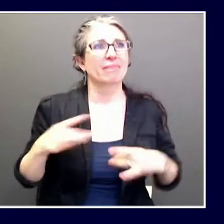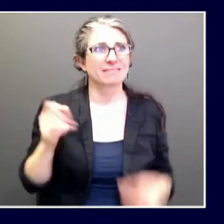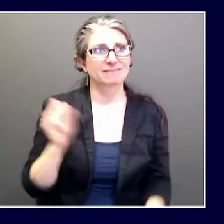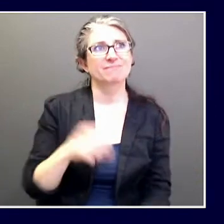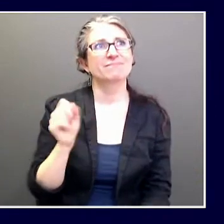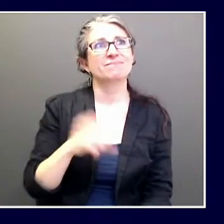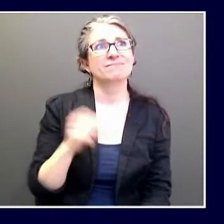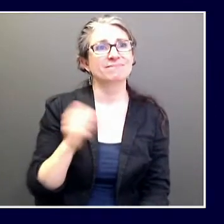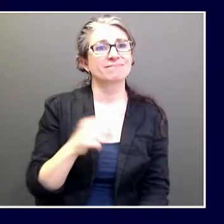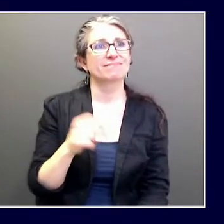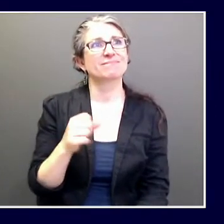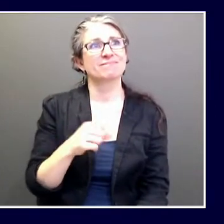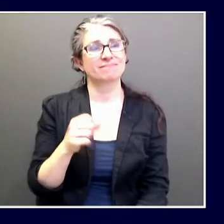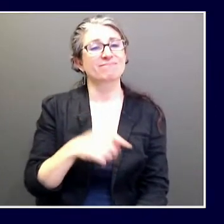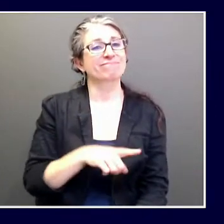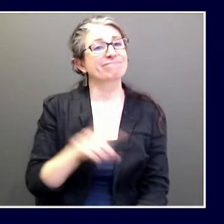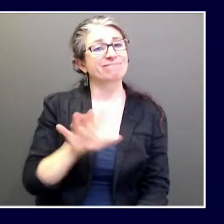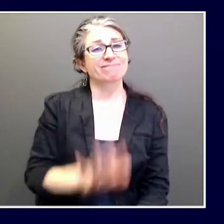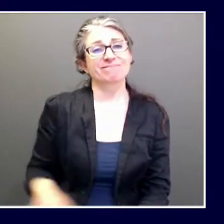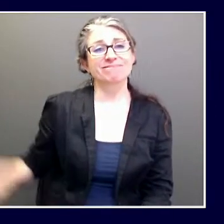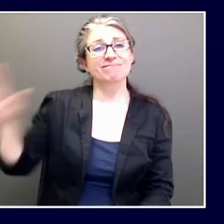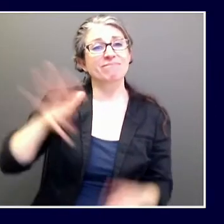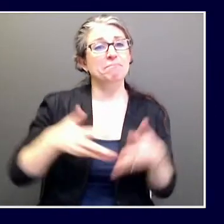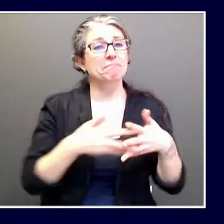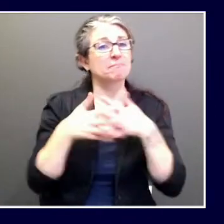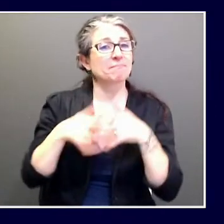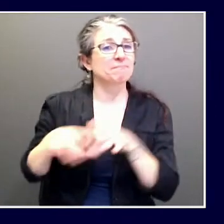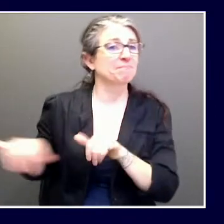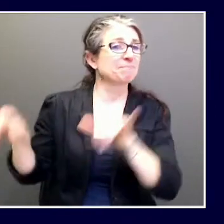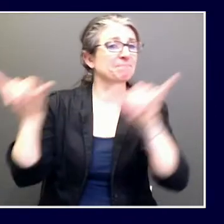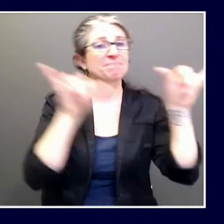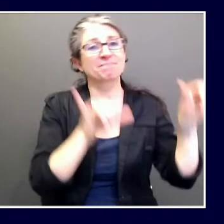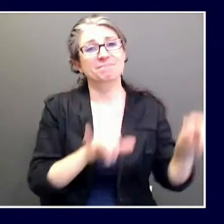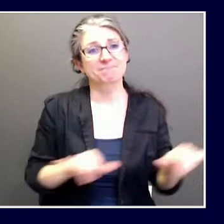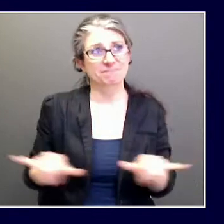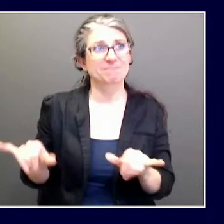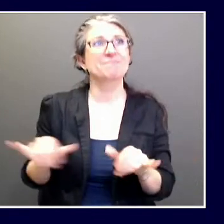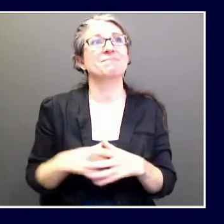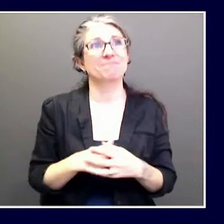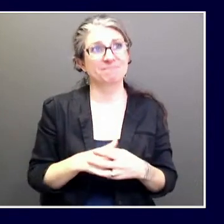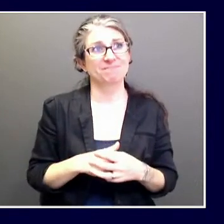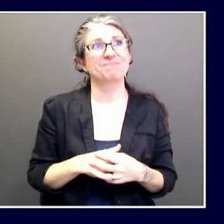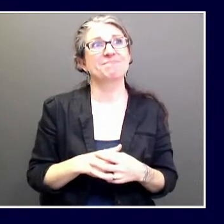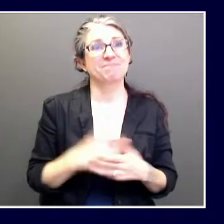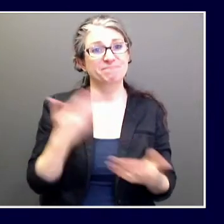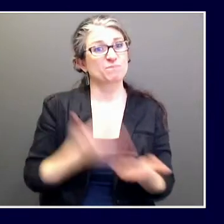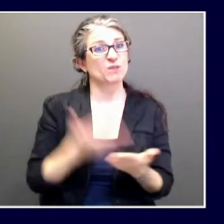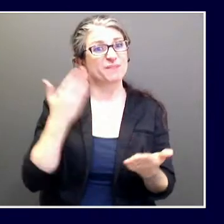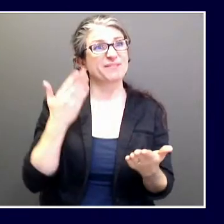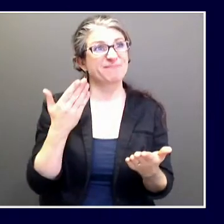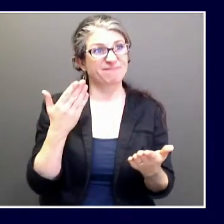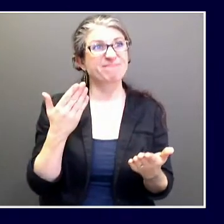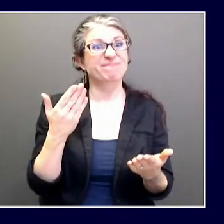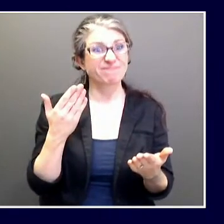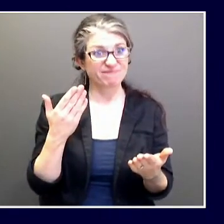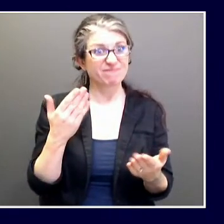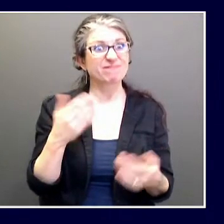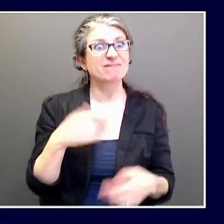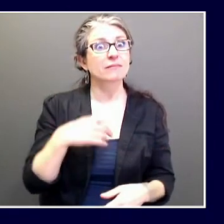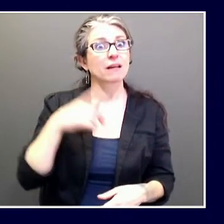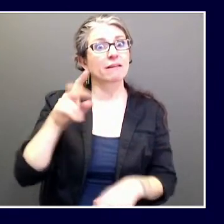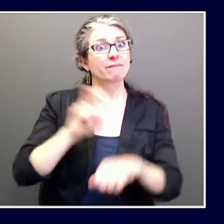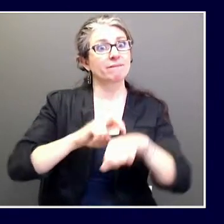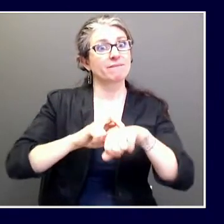as well. It's not a Maine specific finding, but yes, that underscores the importance for why everyone 5 and over should go out and